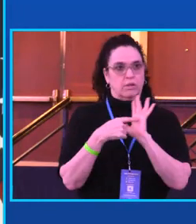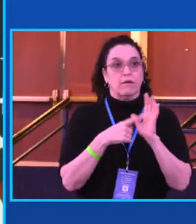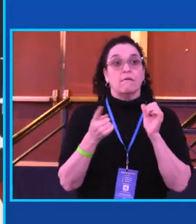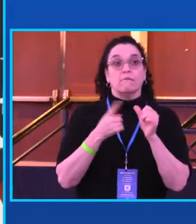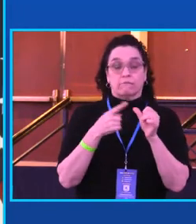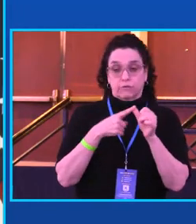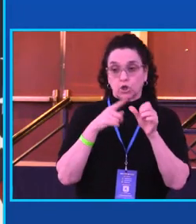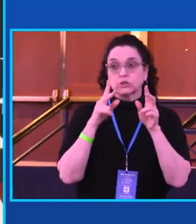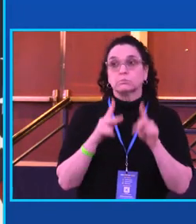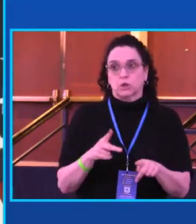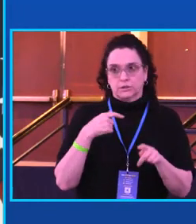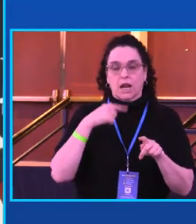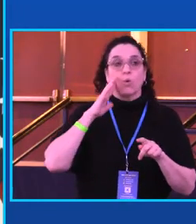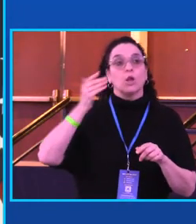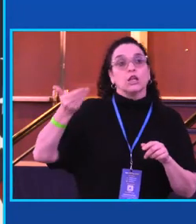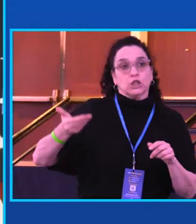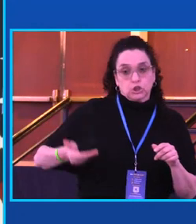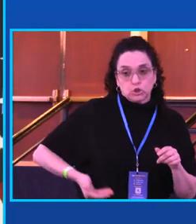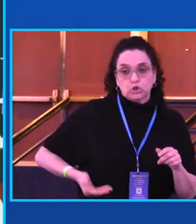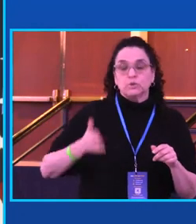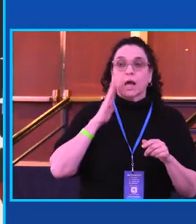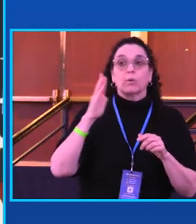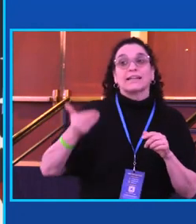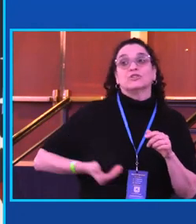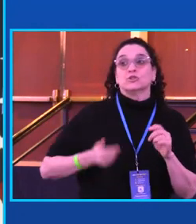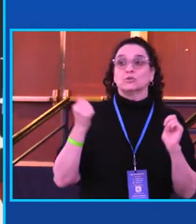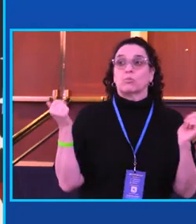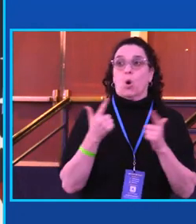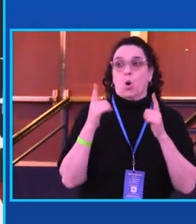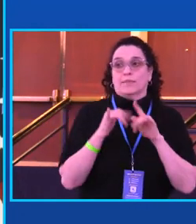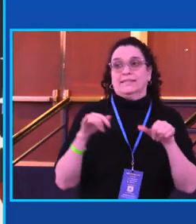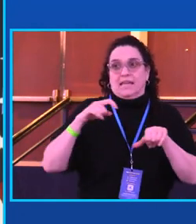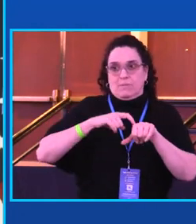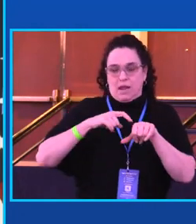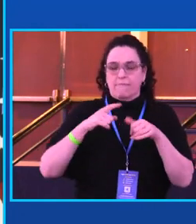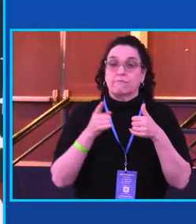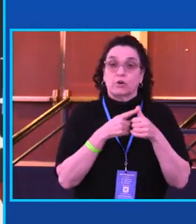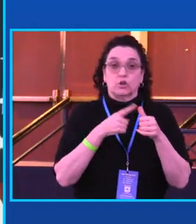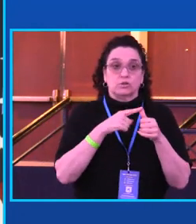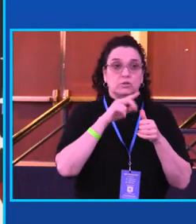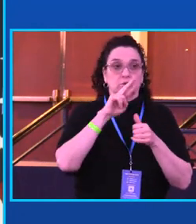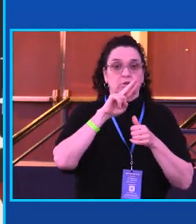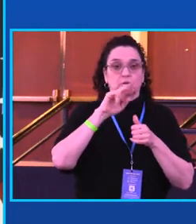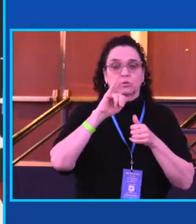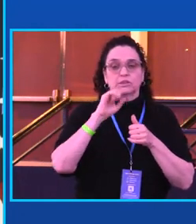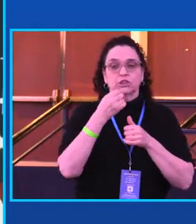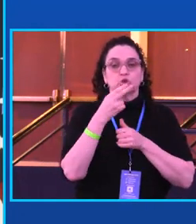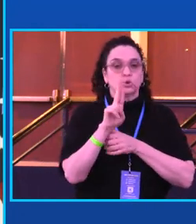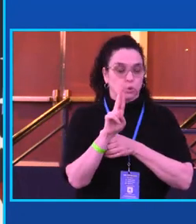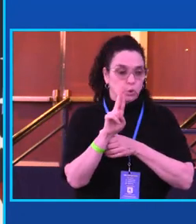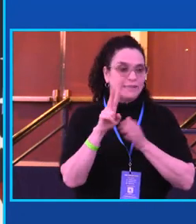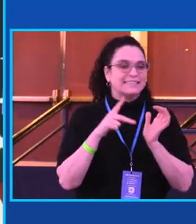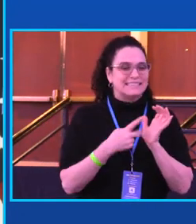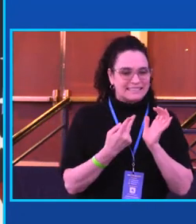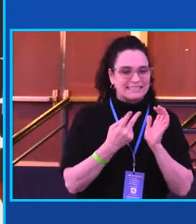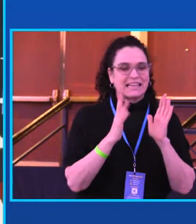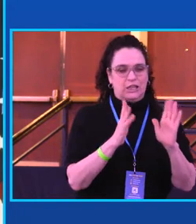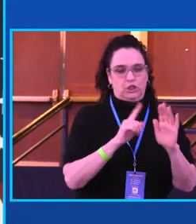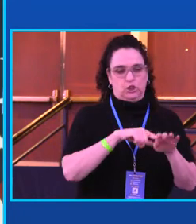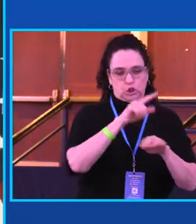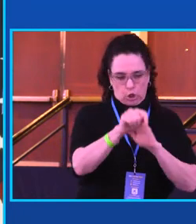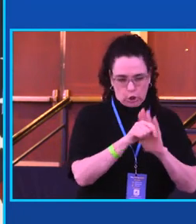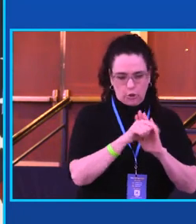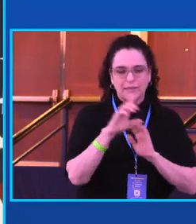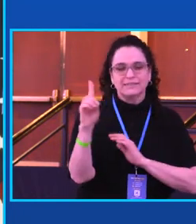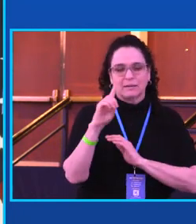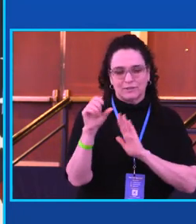up, I'm going to bring them all up at the same time, and I'll introduce them, is Ree Shu, a second-term Democratic state representative